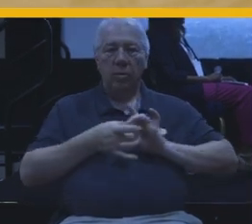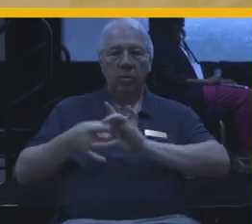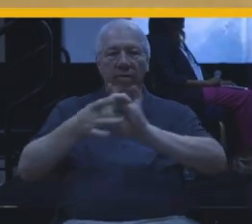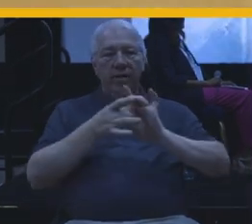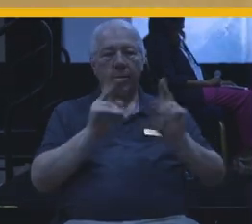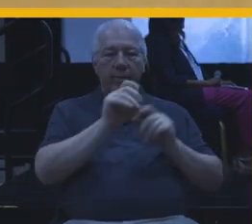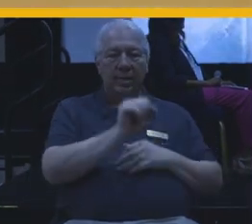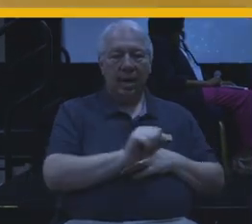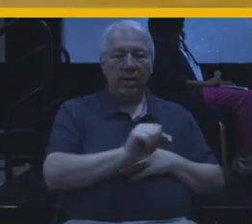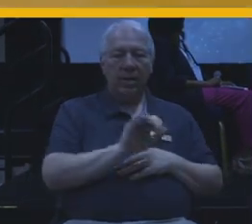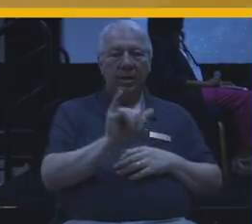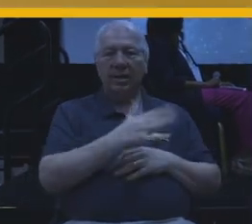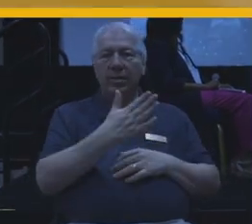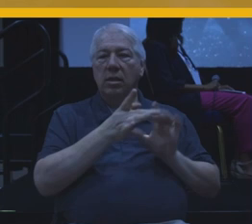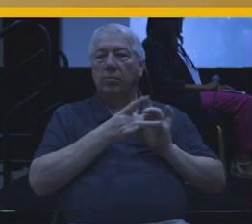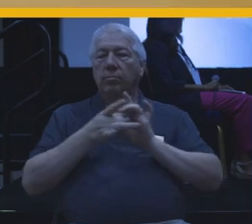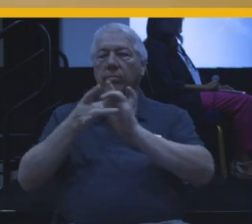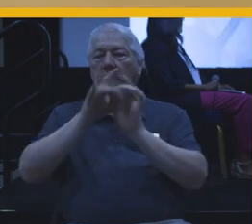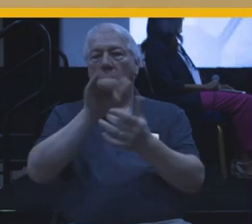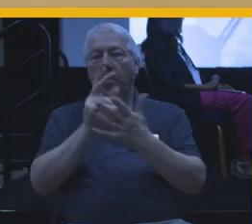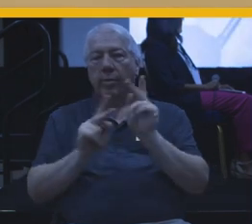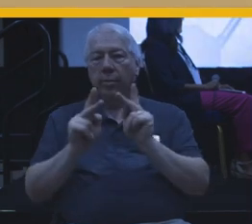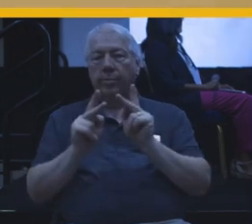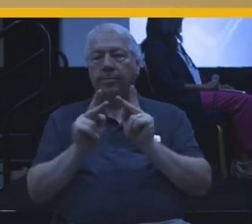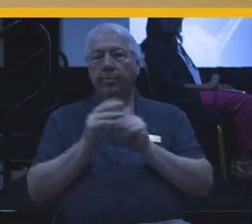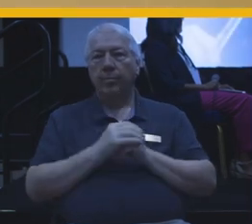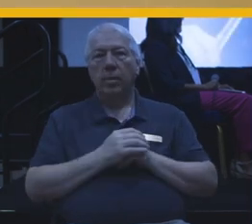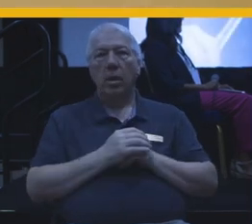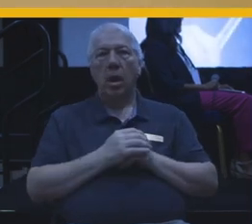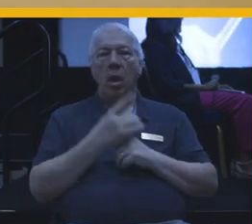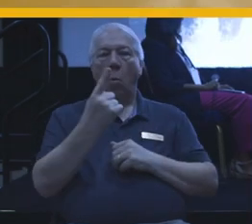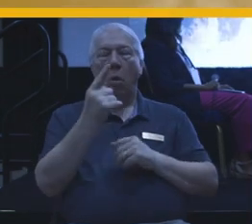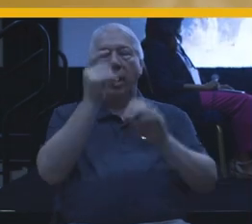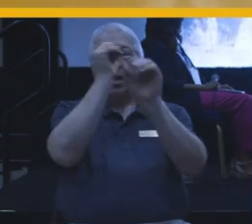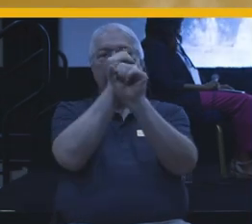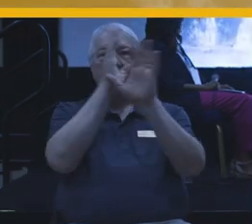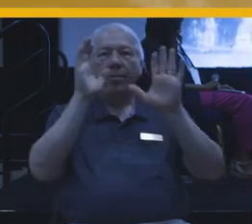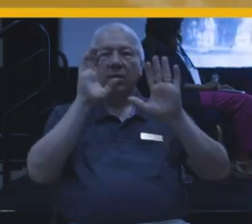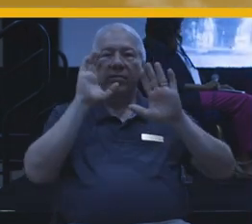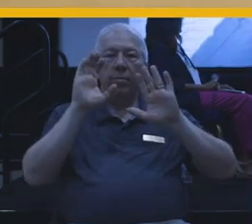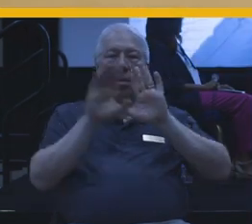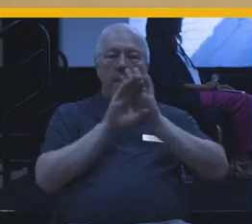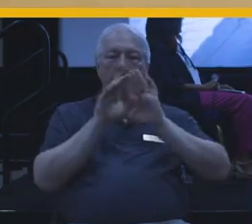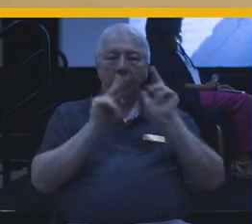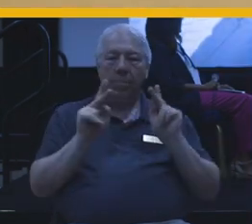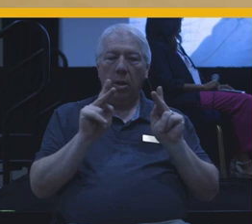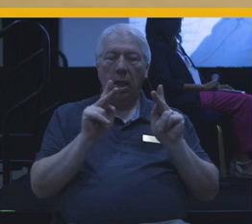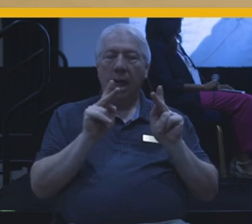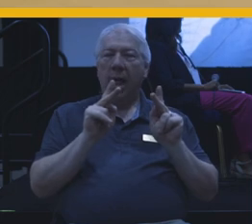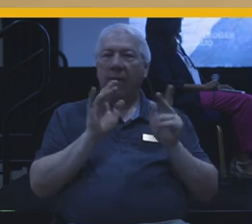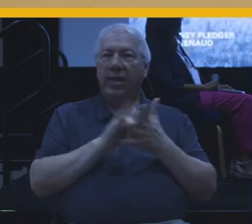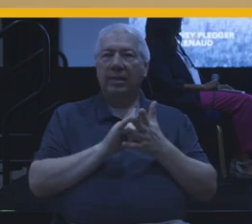things that unify all people. Drawing a singular image of our people, that's where things get difficult, or